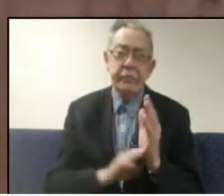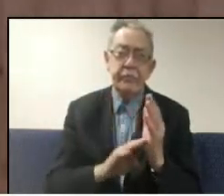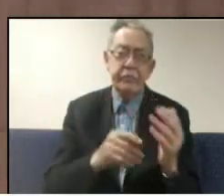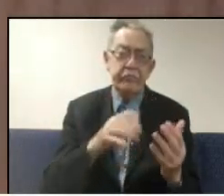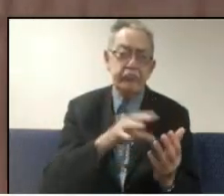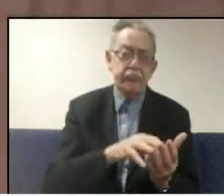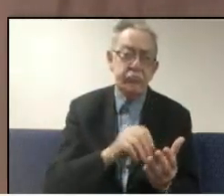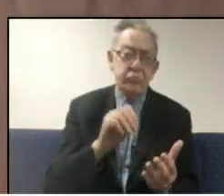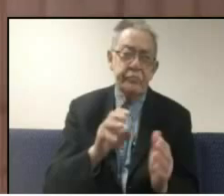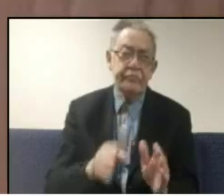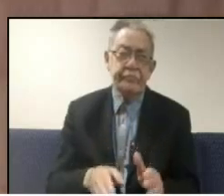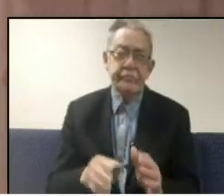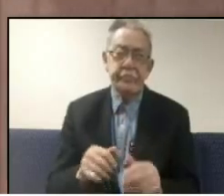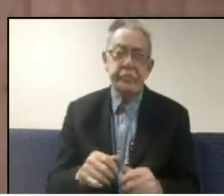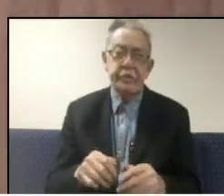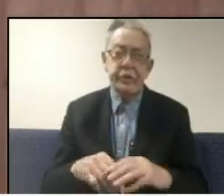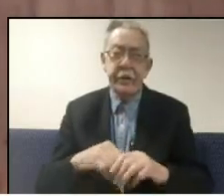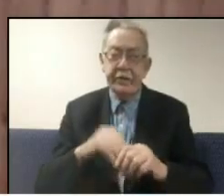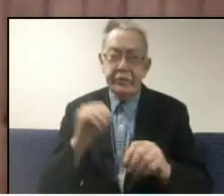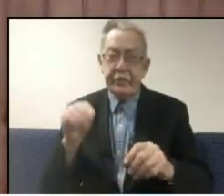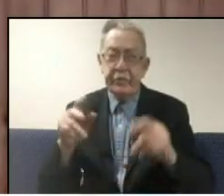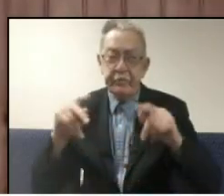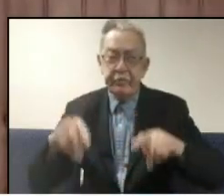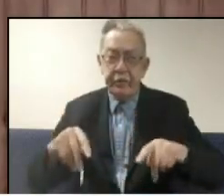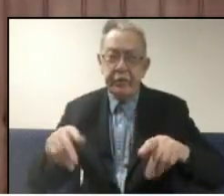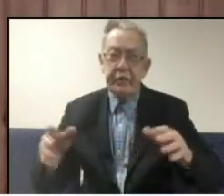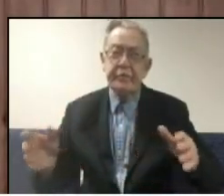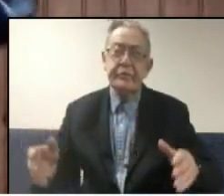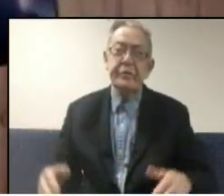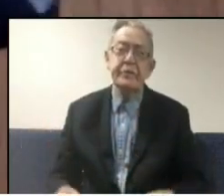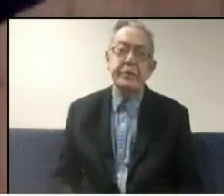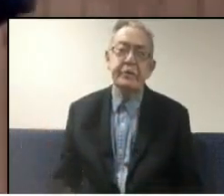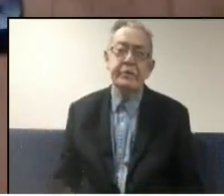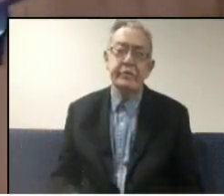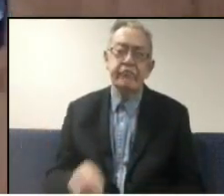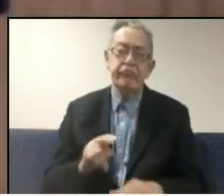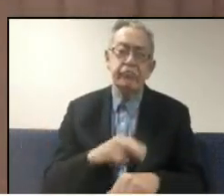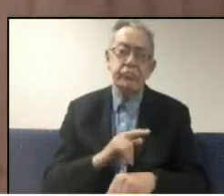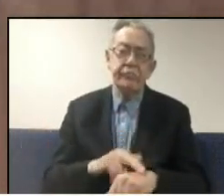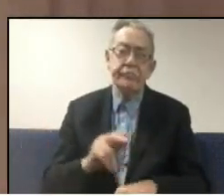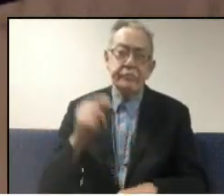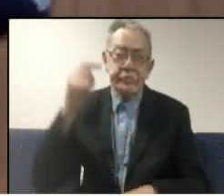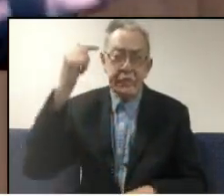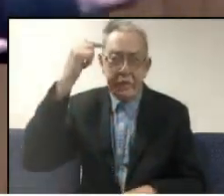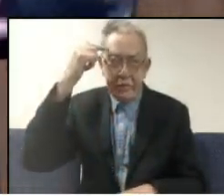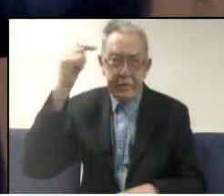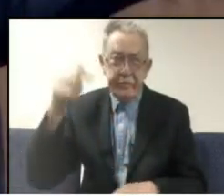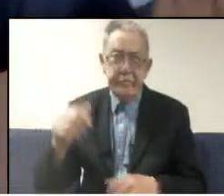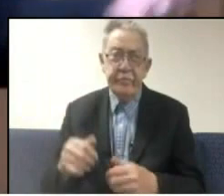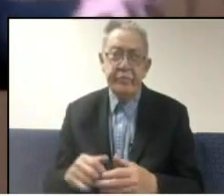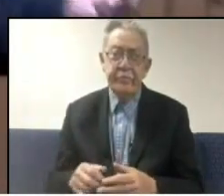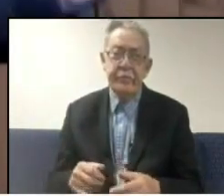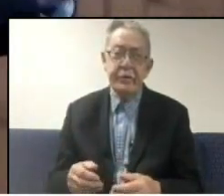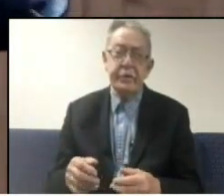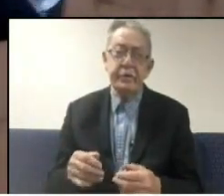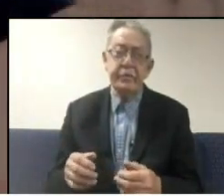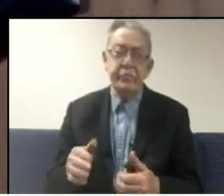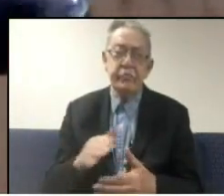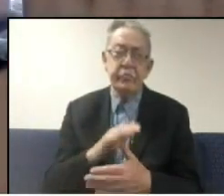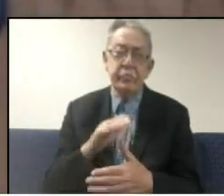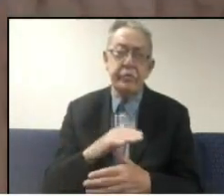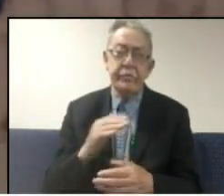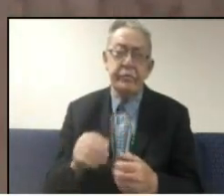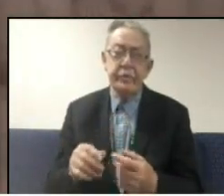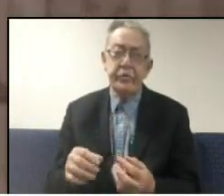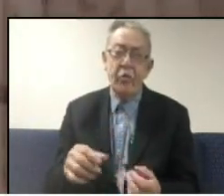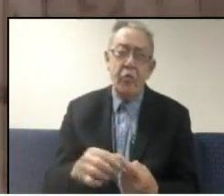an outgoing personality. Whatever we might naturally think would be definite attributes to somebody who's going